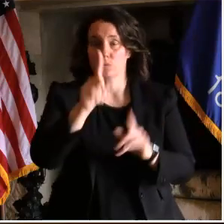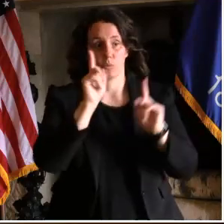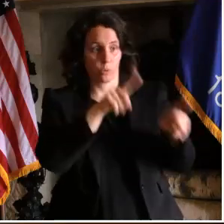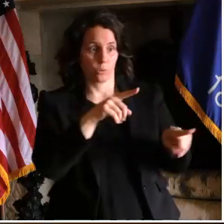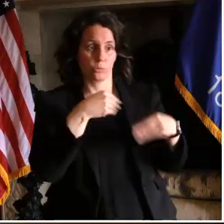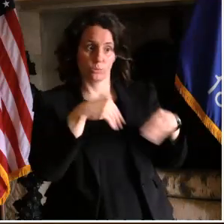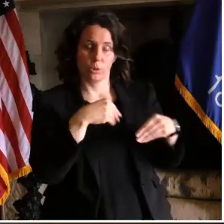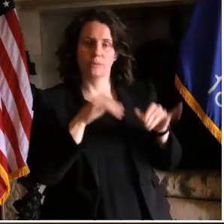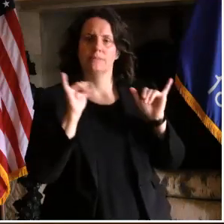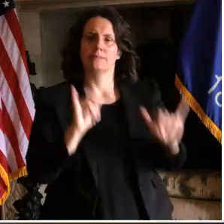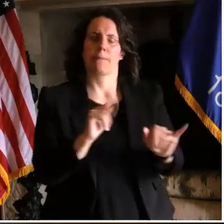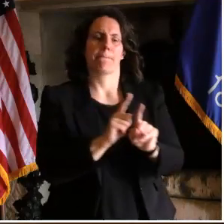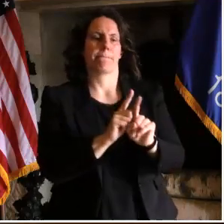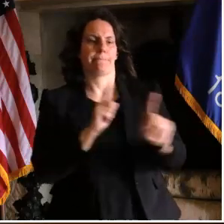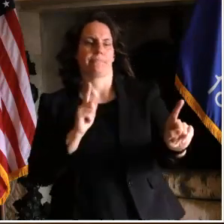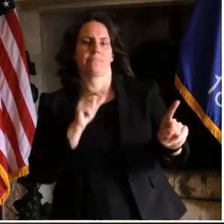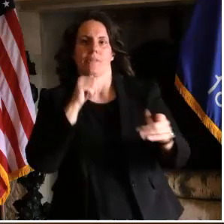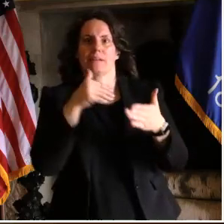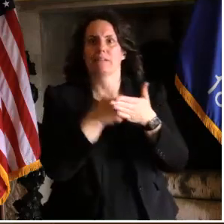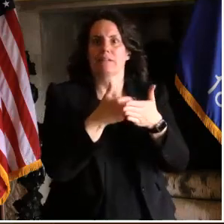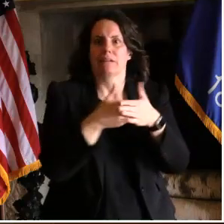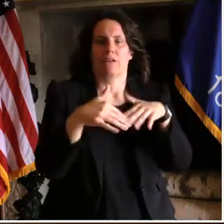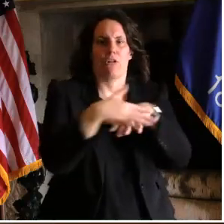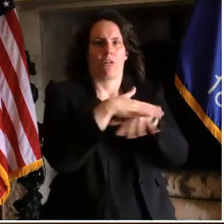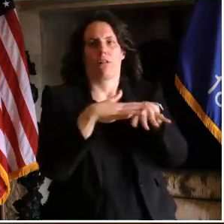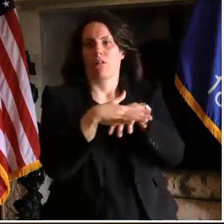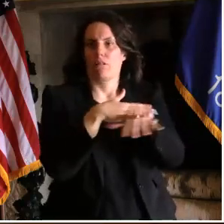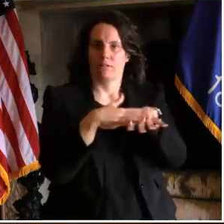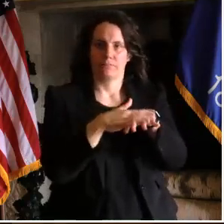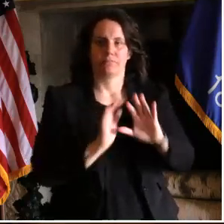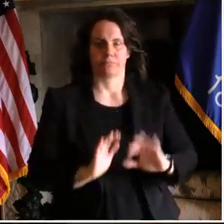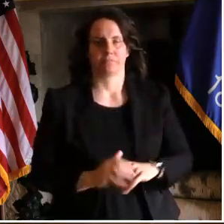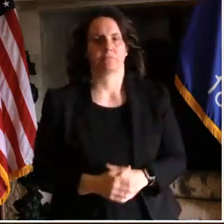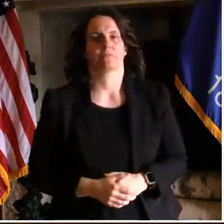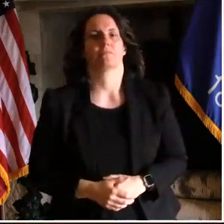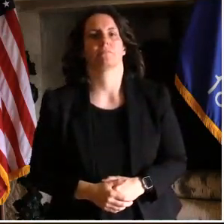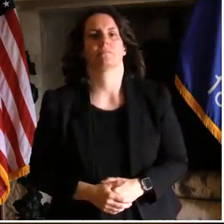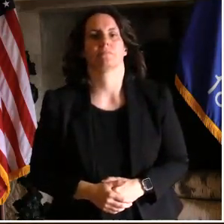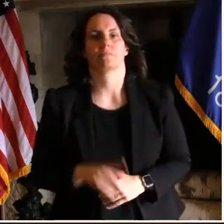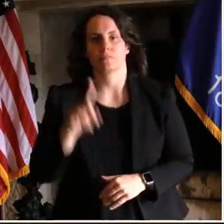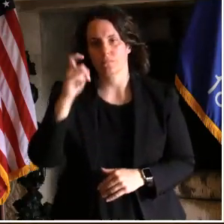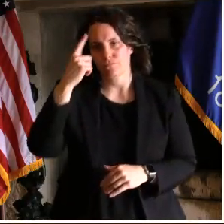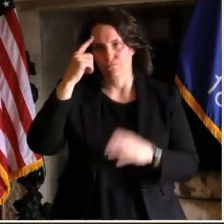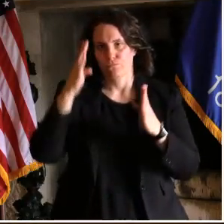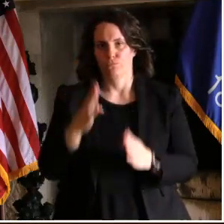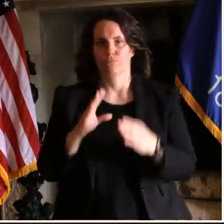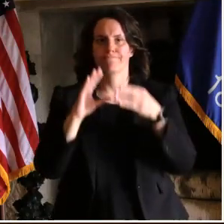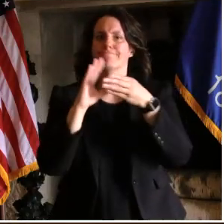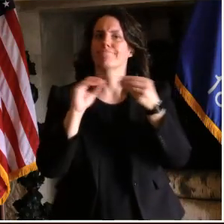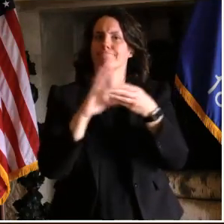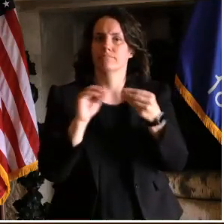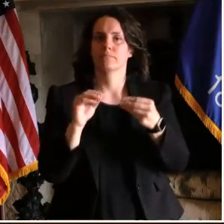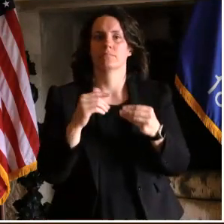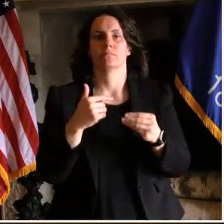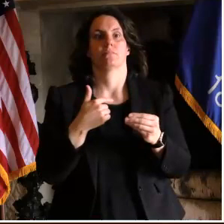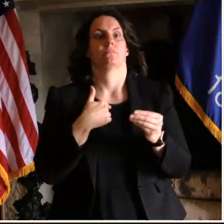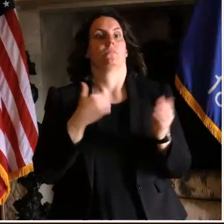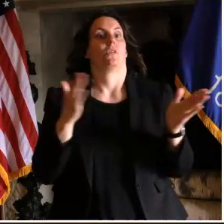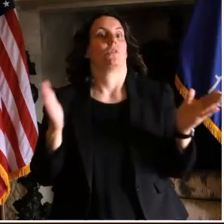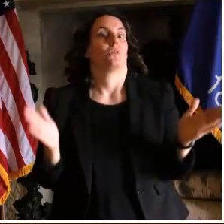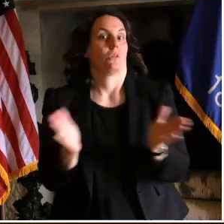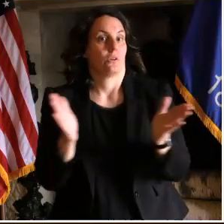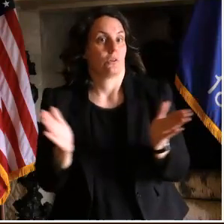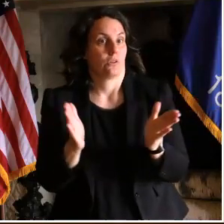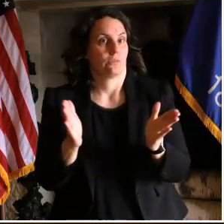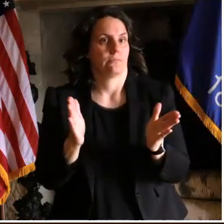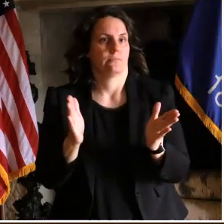separation between you and other customers. Yeah, and we're encouraging grocers to help in this area, and we've seen